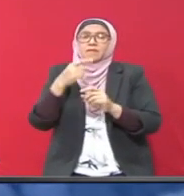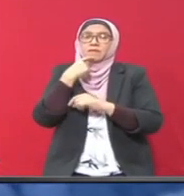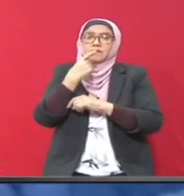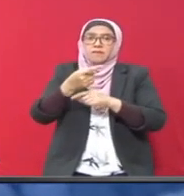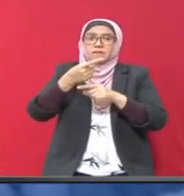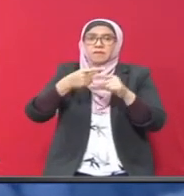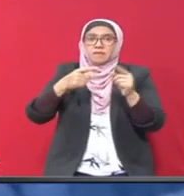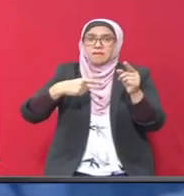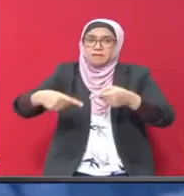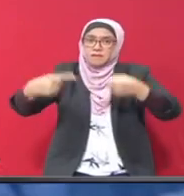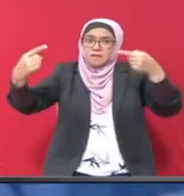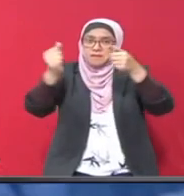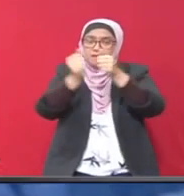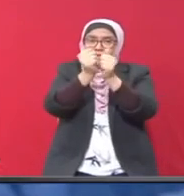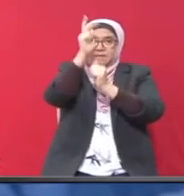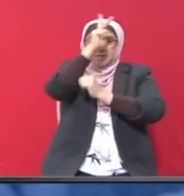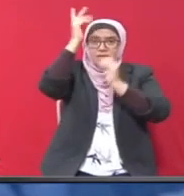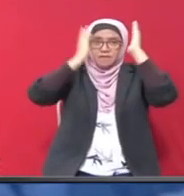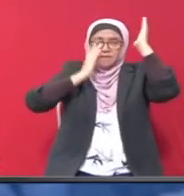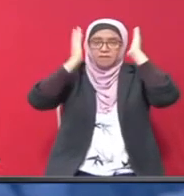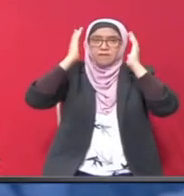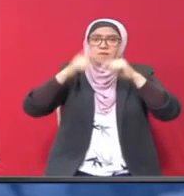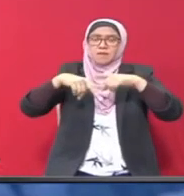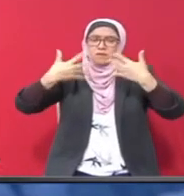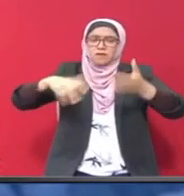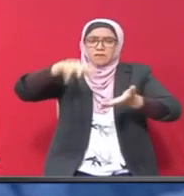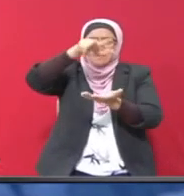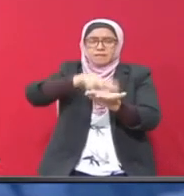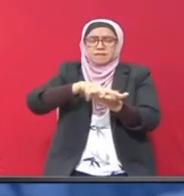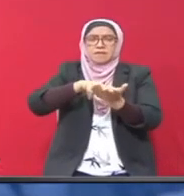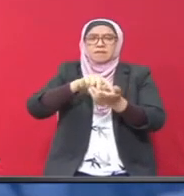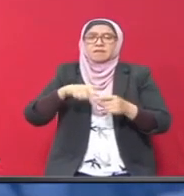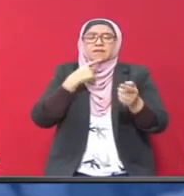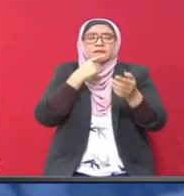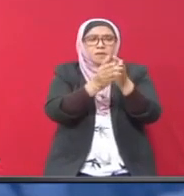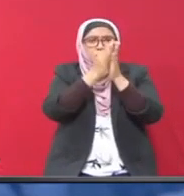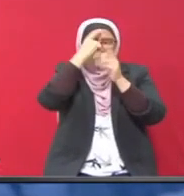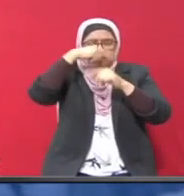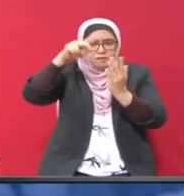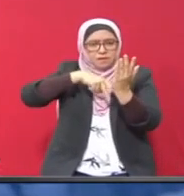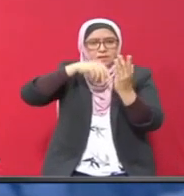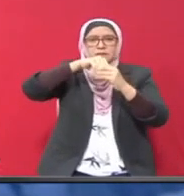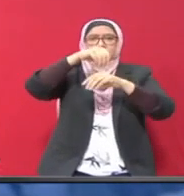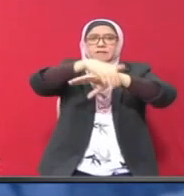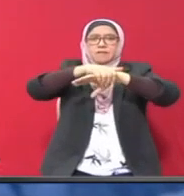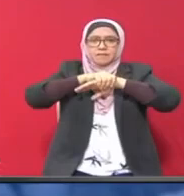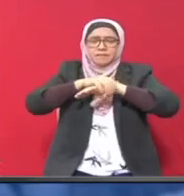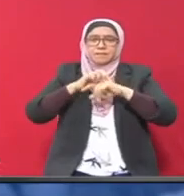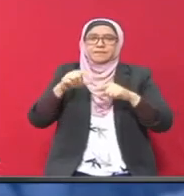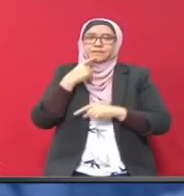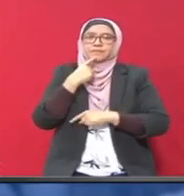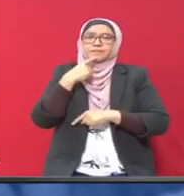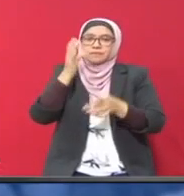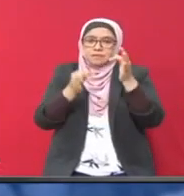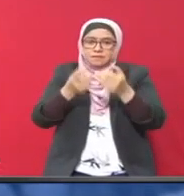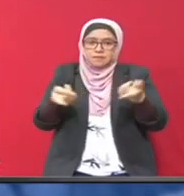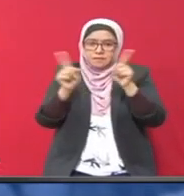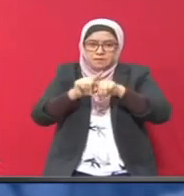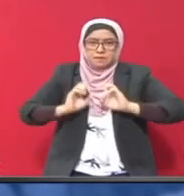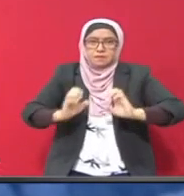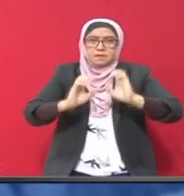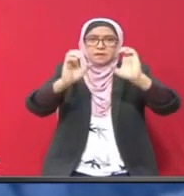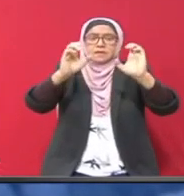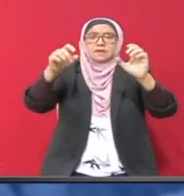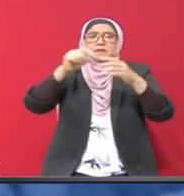konsel pada tahun 1968 semon izin untuk membaca dalam bahasa Inggris ojo MB Jessie to be